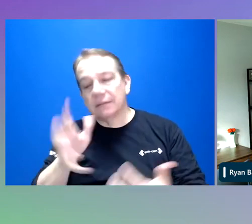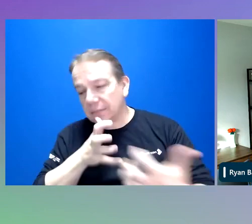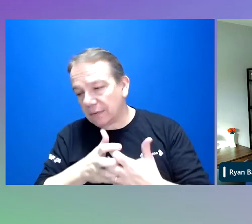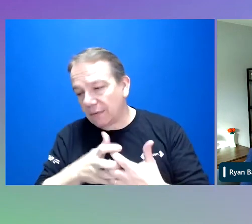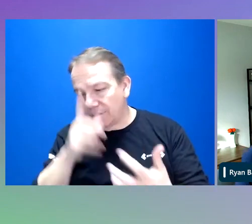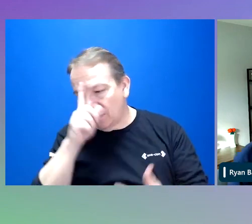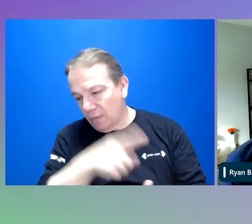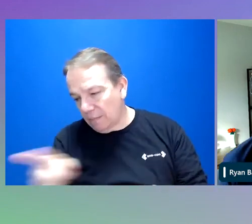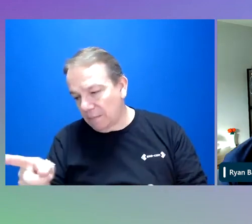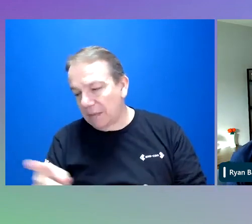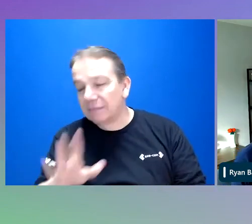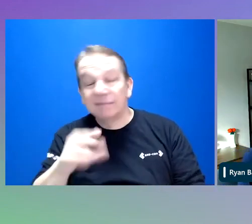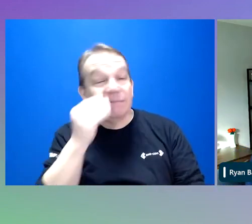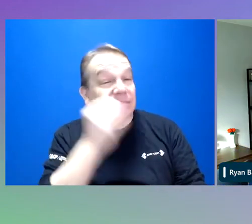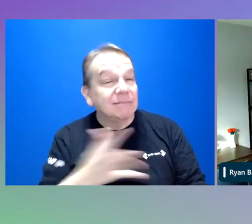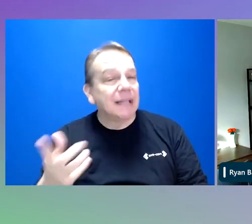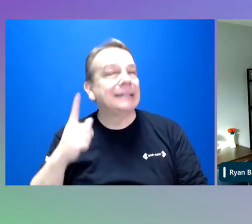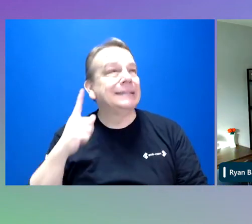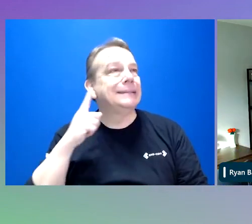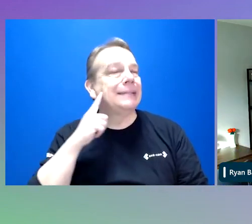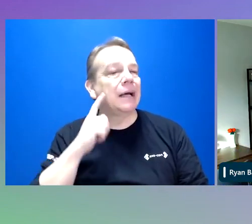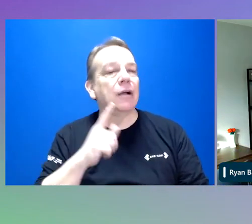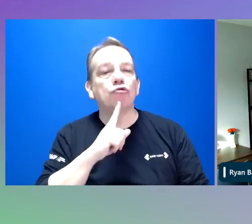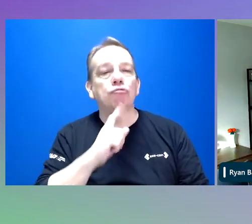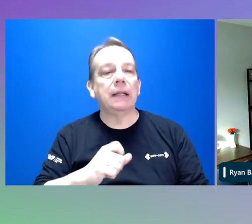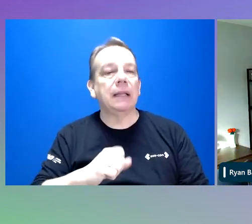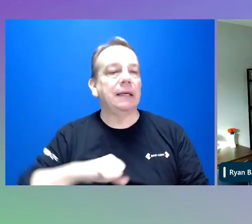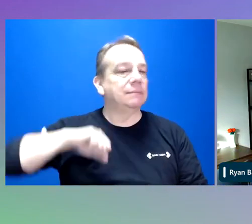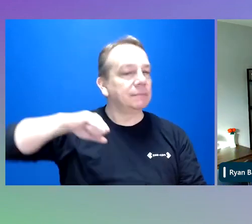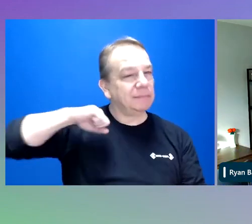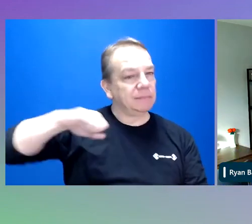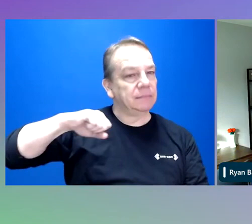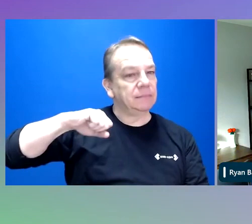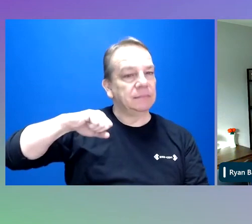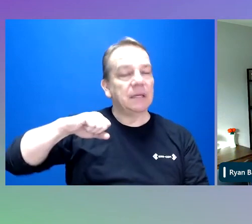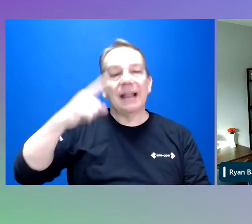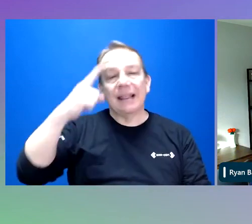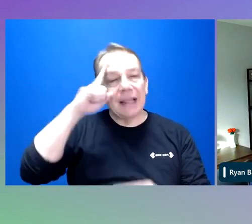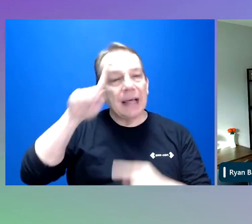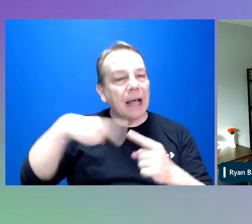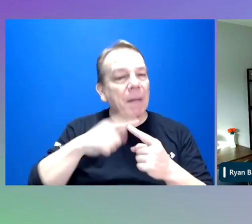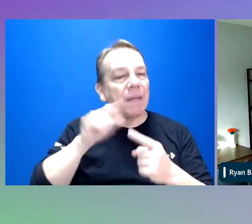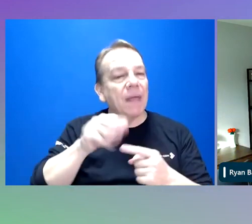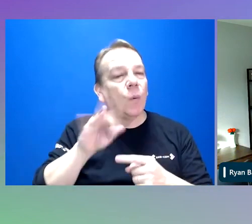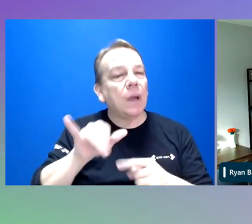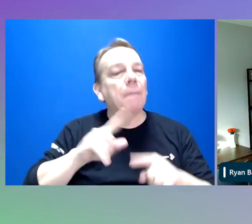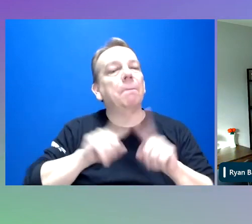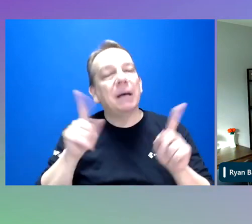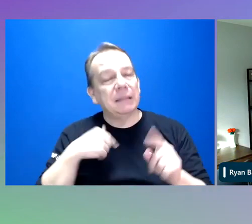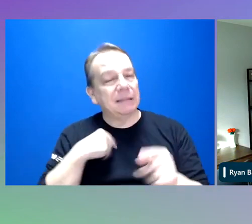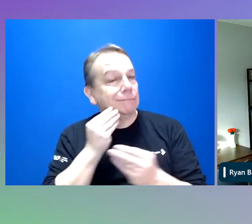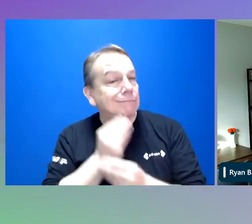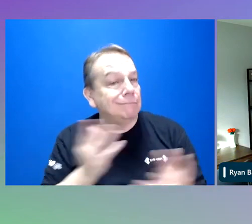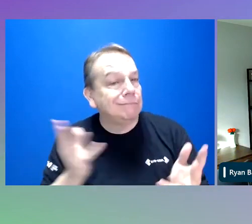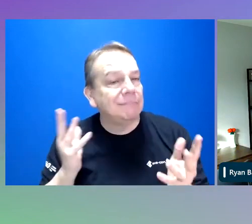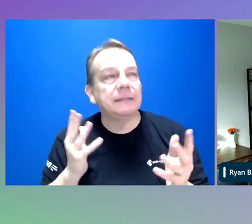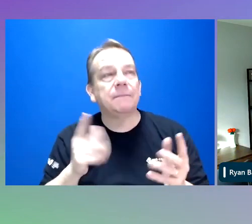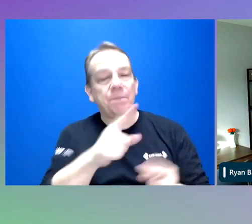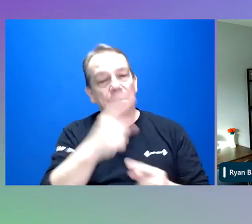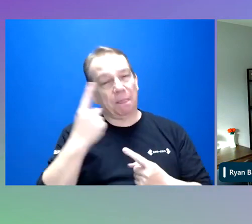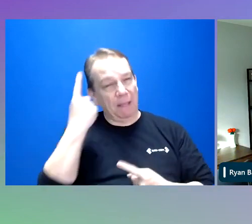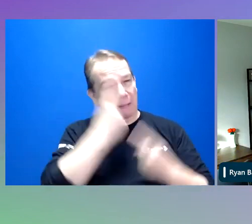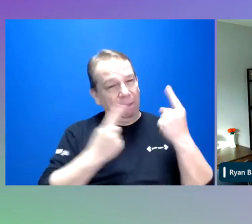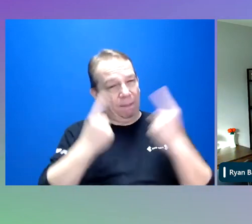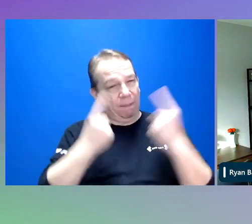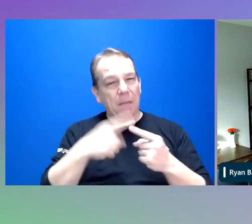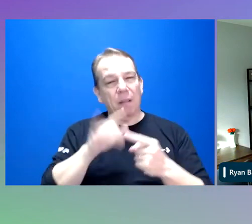really cold. It sounds very, like I said, very impersonal to think of it that way. But if you do start to think about what are